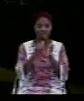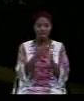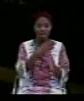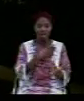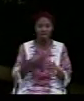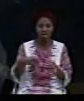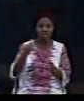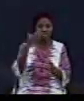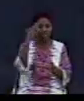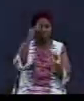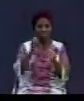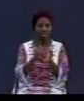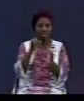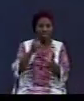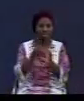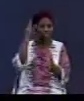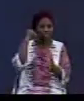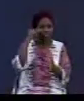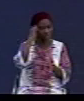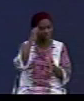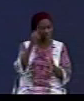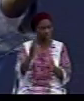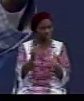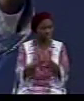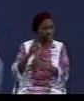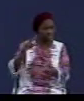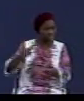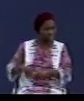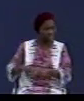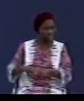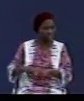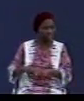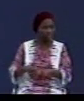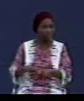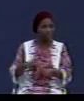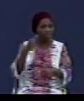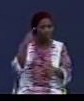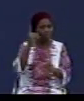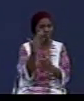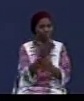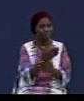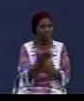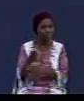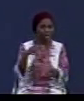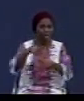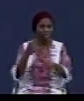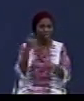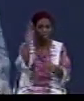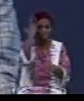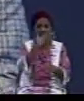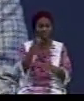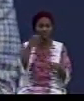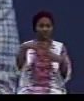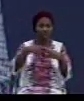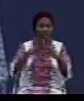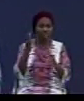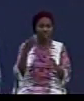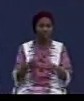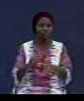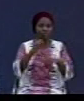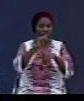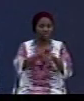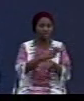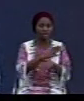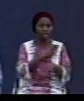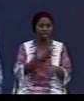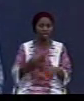it was he that sat for alms at the beautiful gate of the temple. And they were